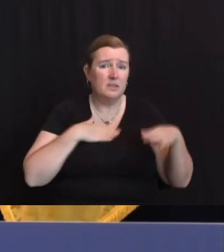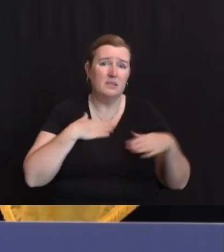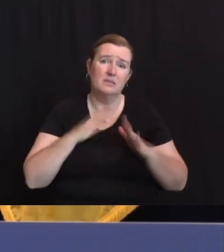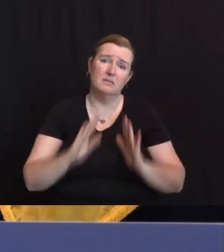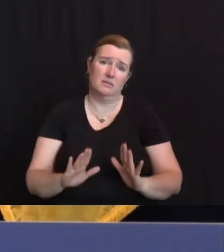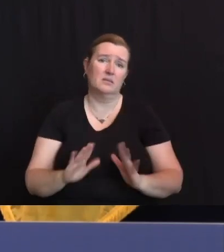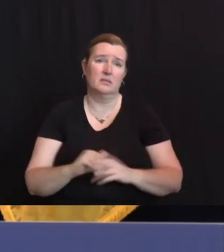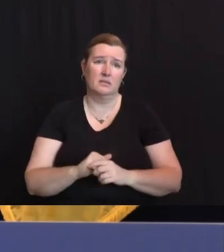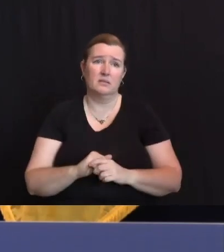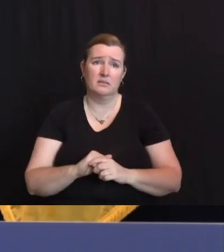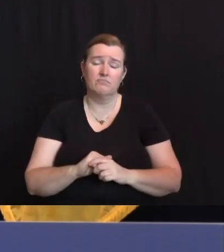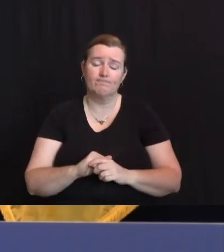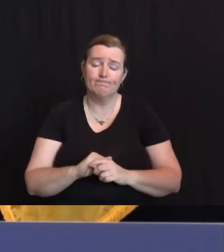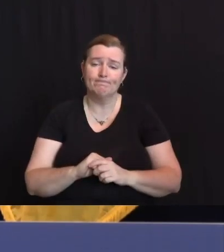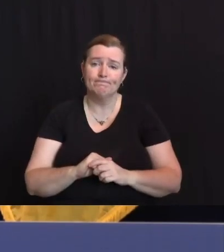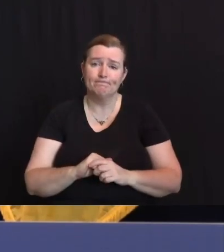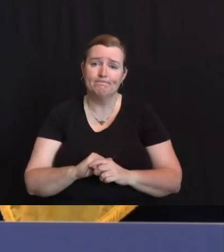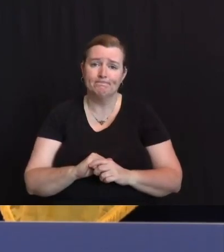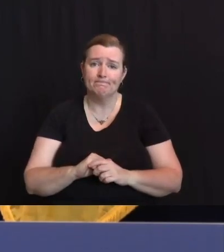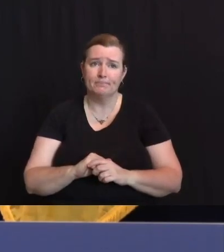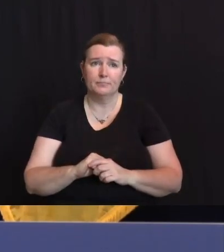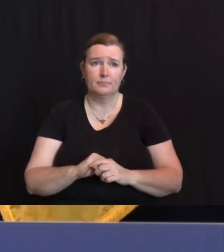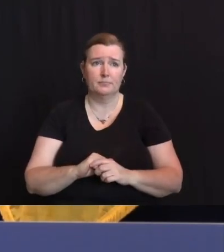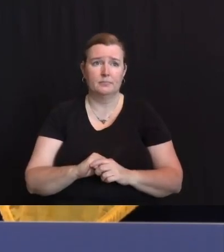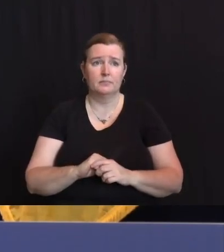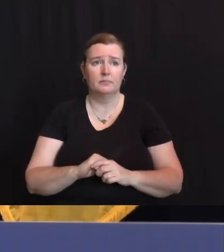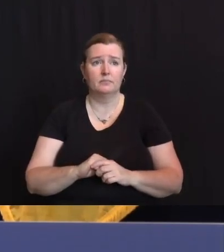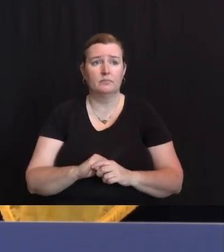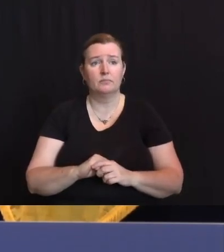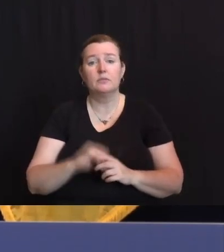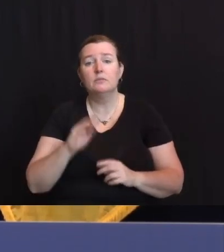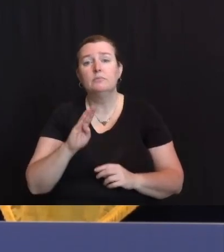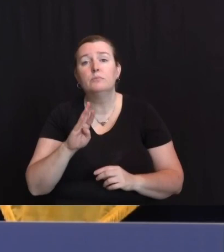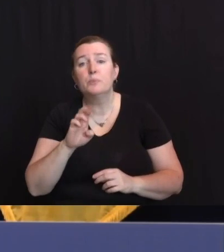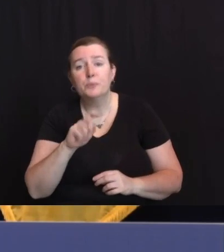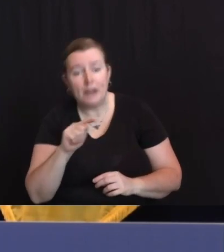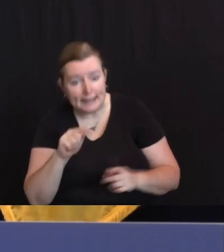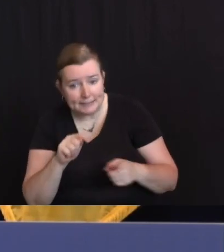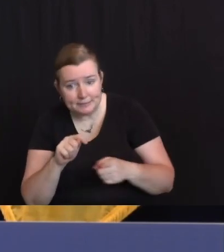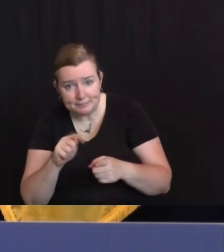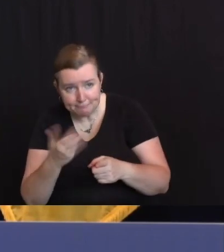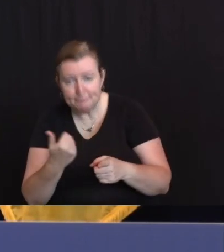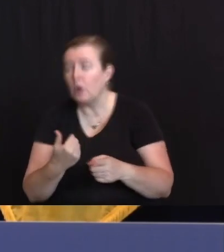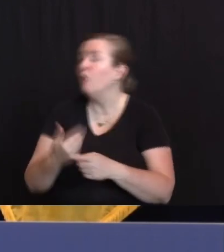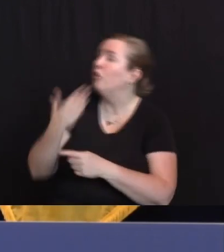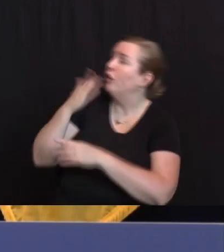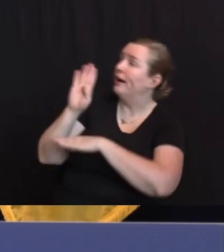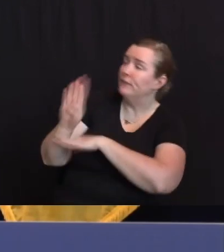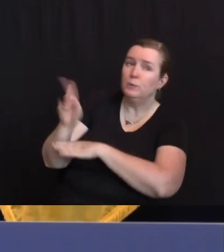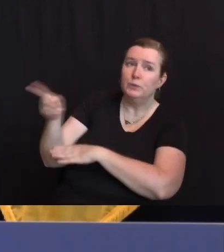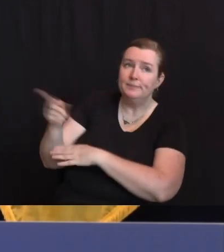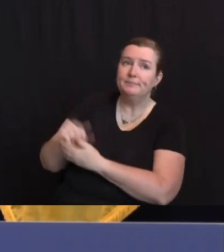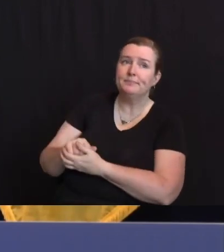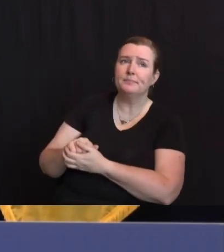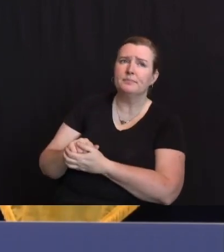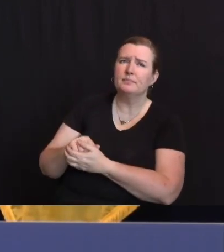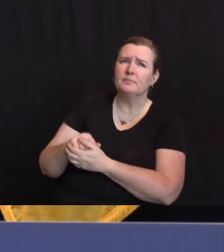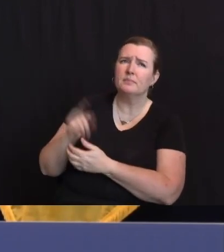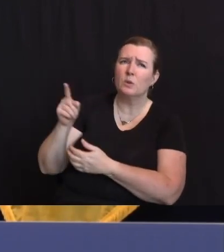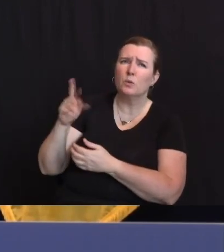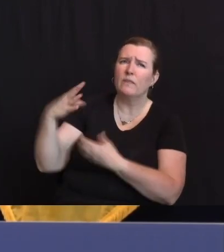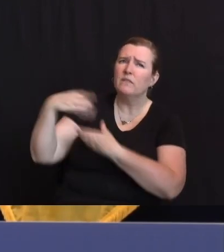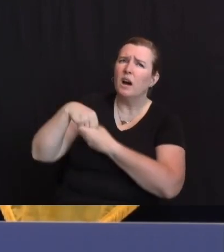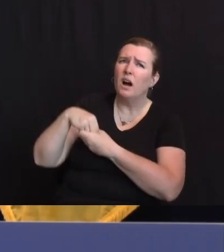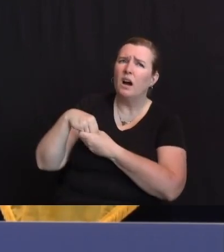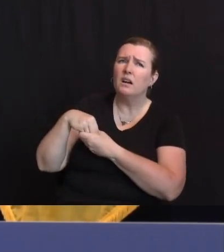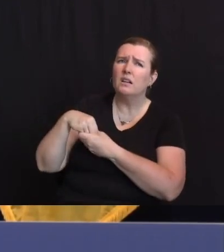know throughout the course of the week, as always. Brent, good afternoon. Good afternoon. Were you involved with the Big Ten's decision to begin the football season next